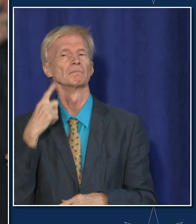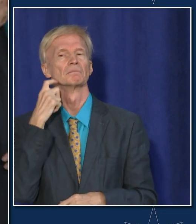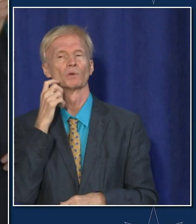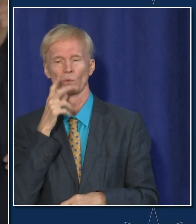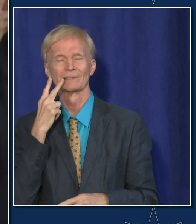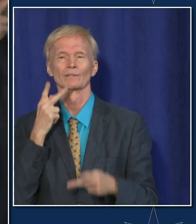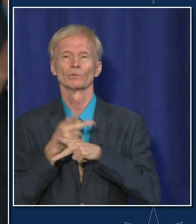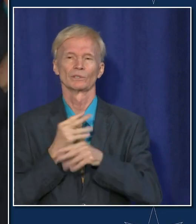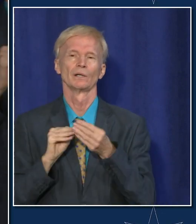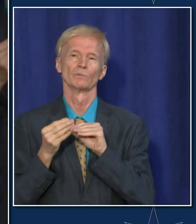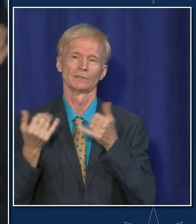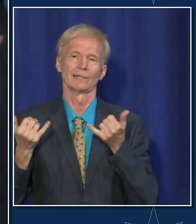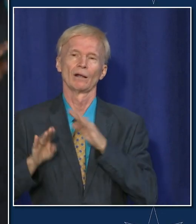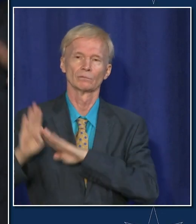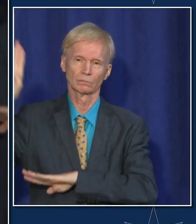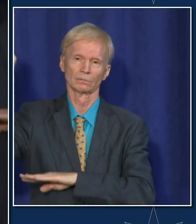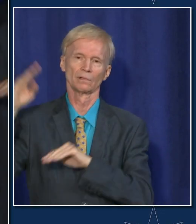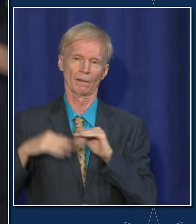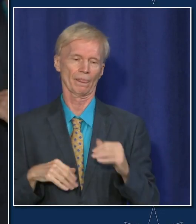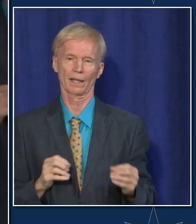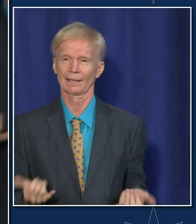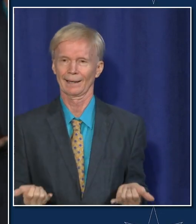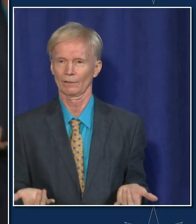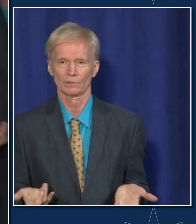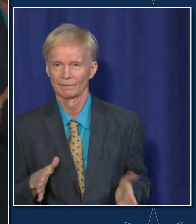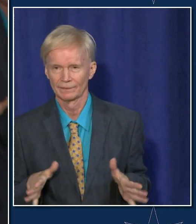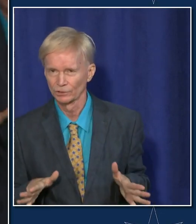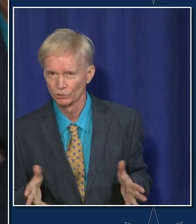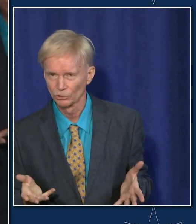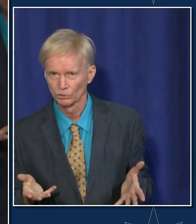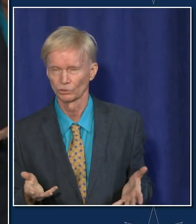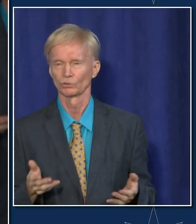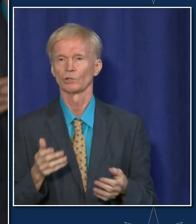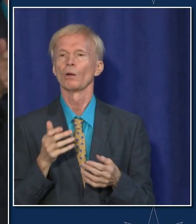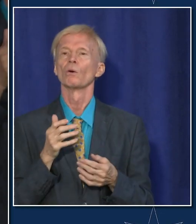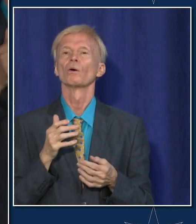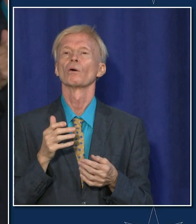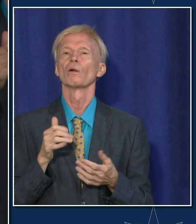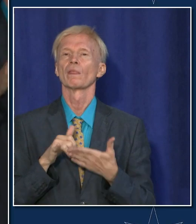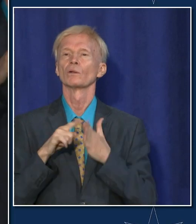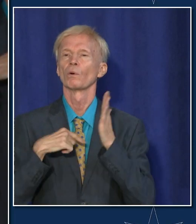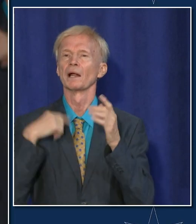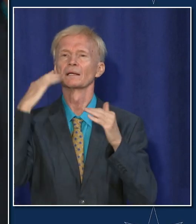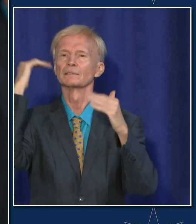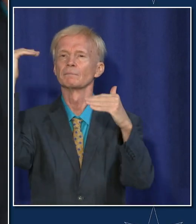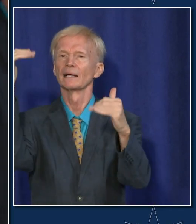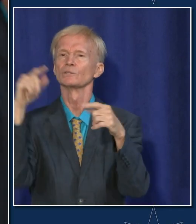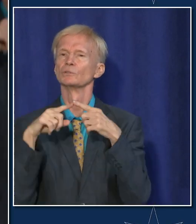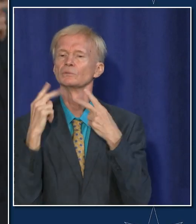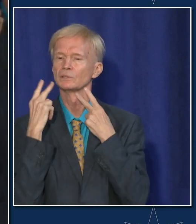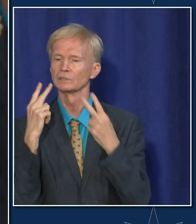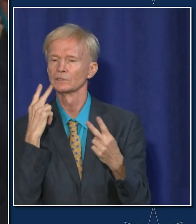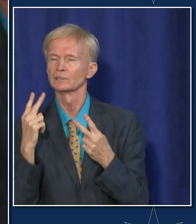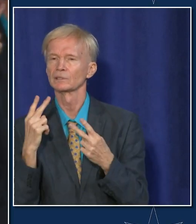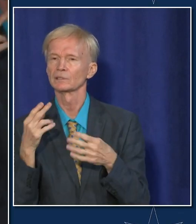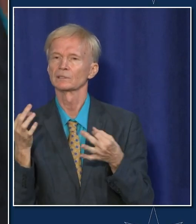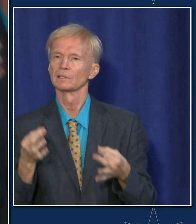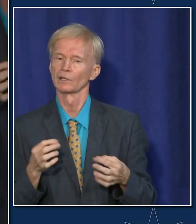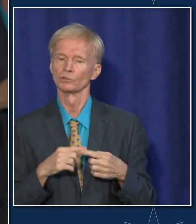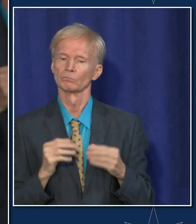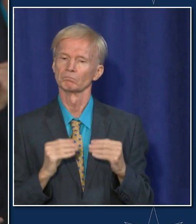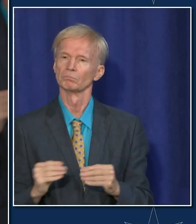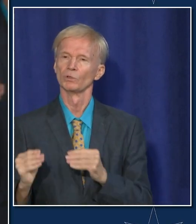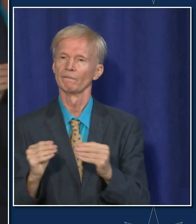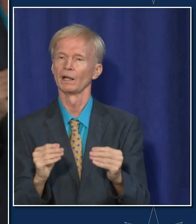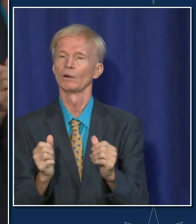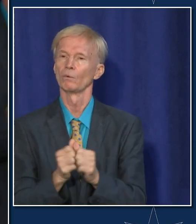estimation. And again, this is basically what I expected to see with deciding to move ahead with Lala.